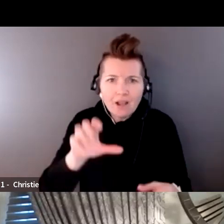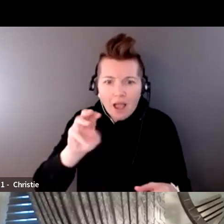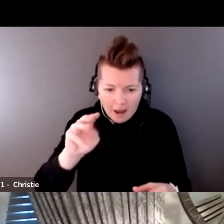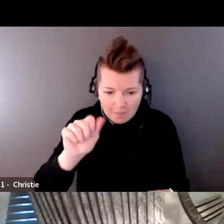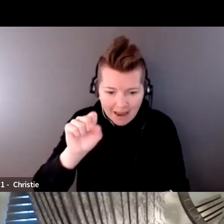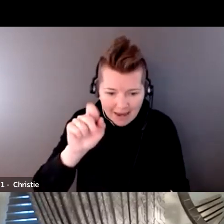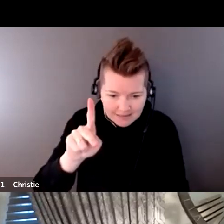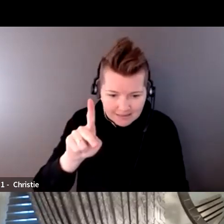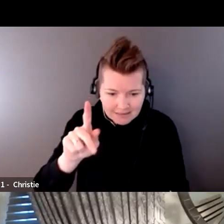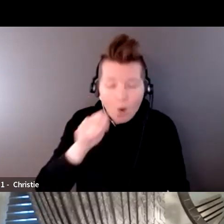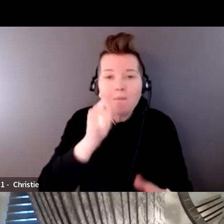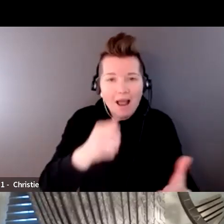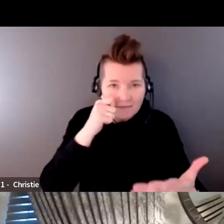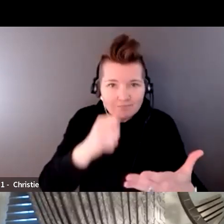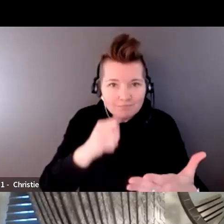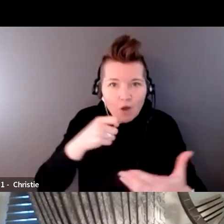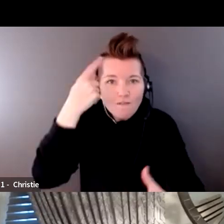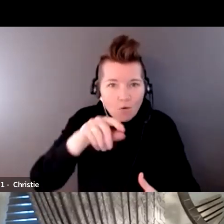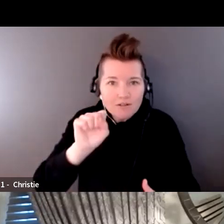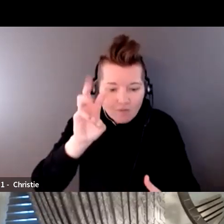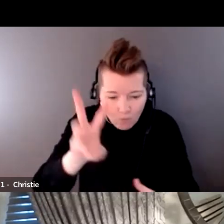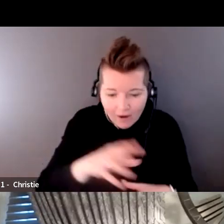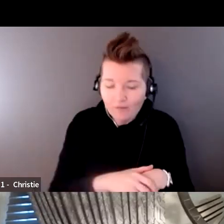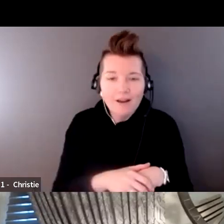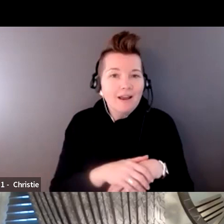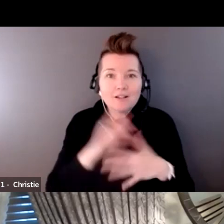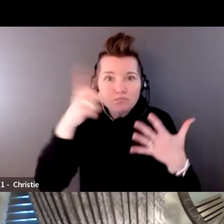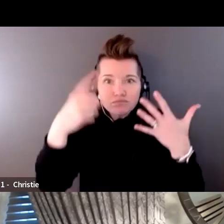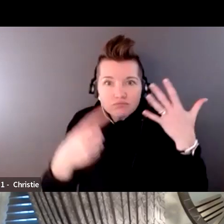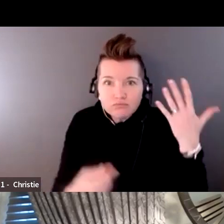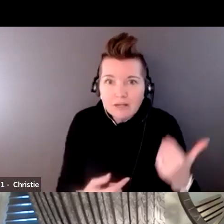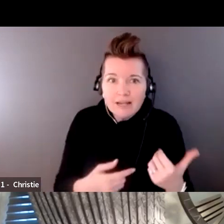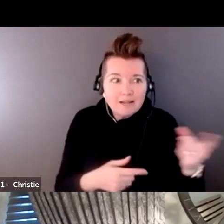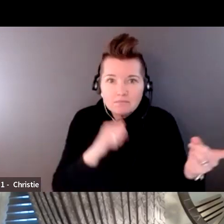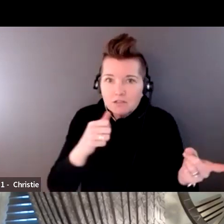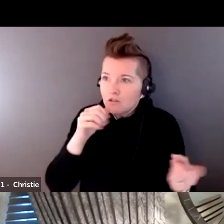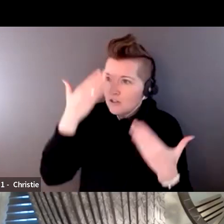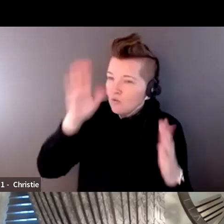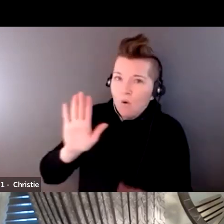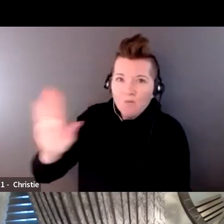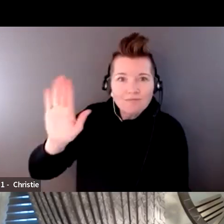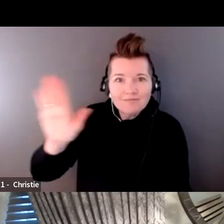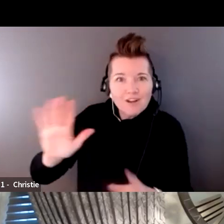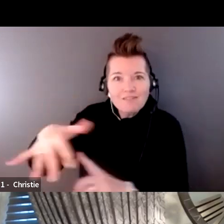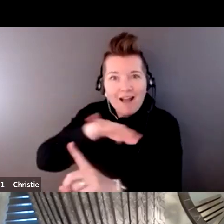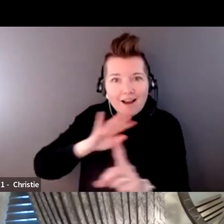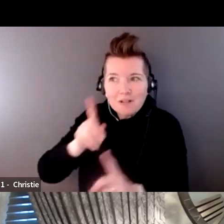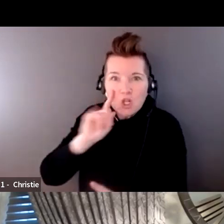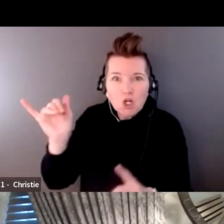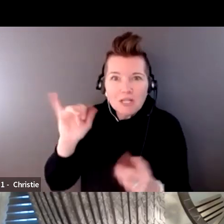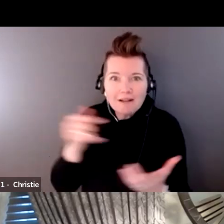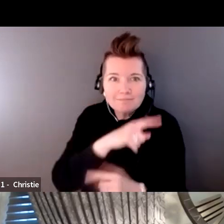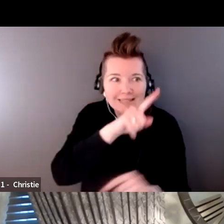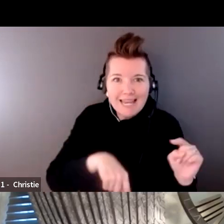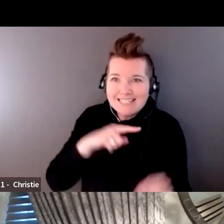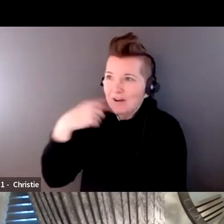with limited understanding of, the cognitive processes, complex cognitive processes that go on, they can't tell